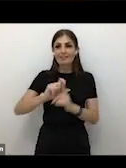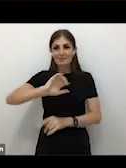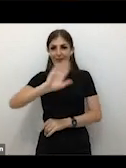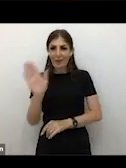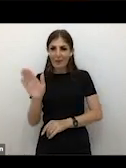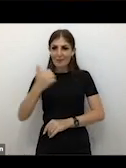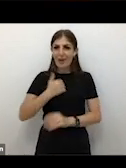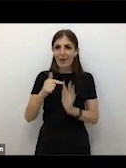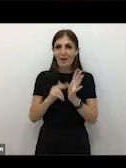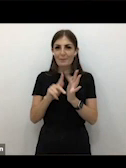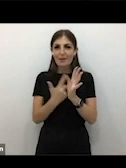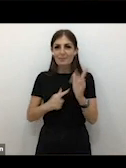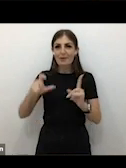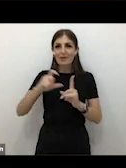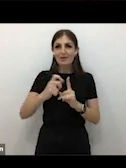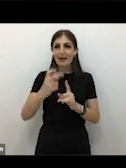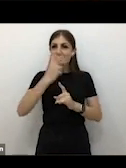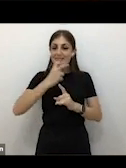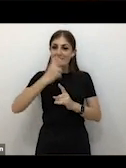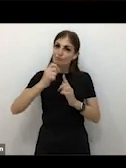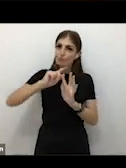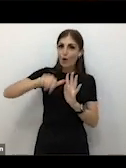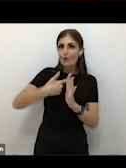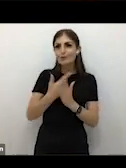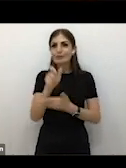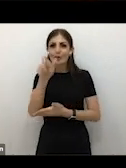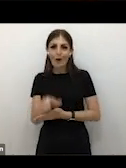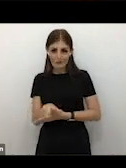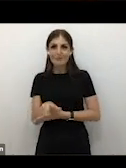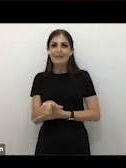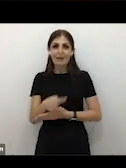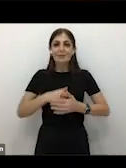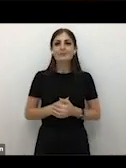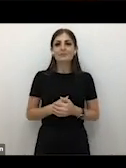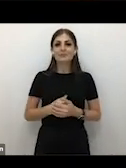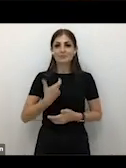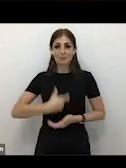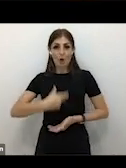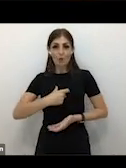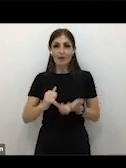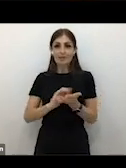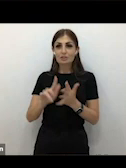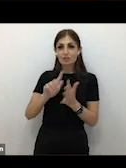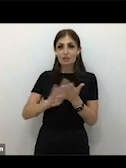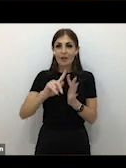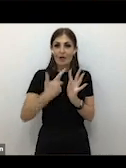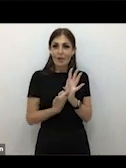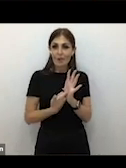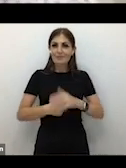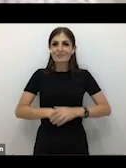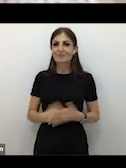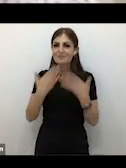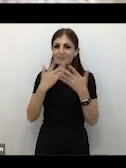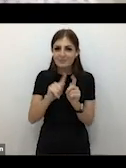Hi, I'm Emerald. I'm the Senior Project Officer in the Industry Development team, and I use she, her pronouns. Thanks,